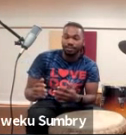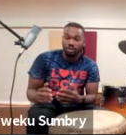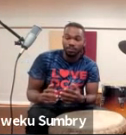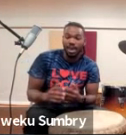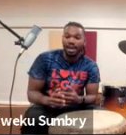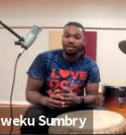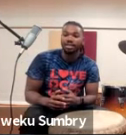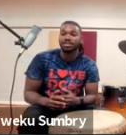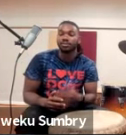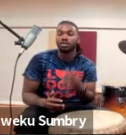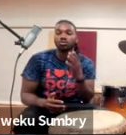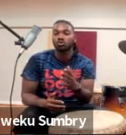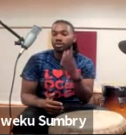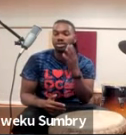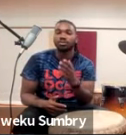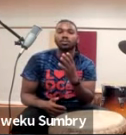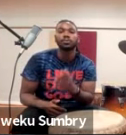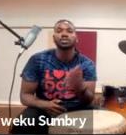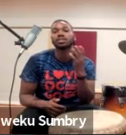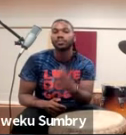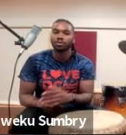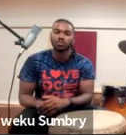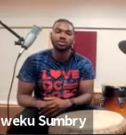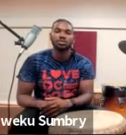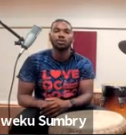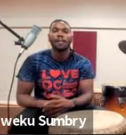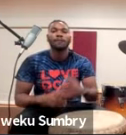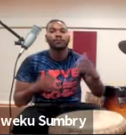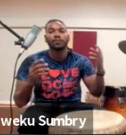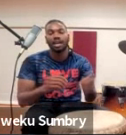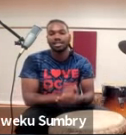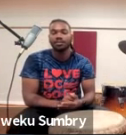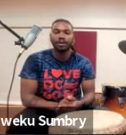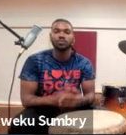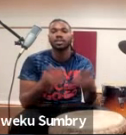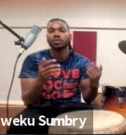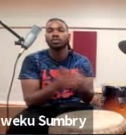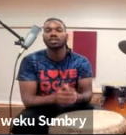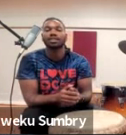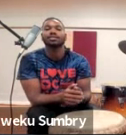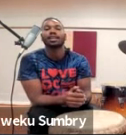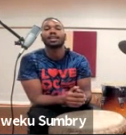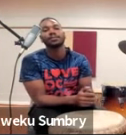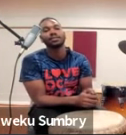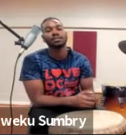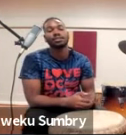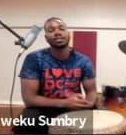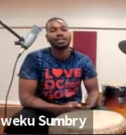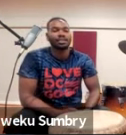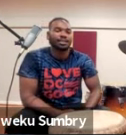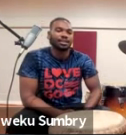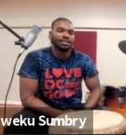a similar pattern and a similar groove and a similar push to the bounce beat. So from Balanta to bounce beat, can we go to the next slide,